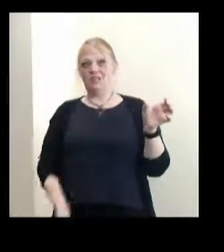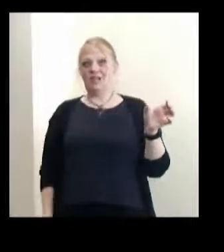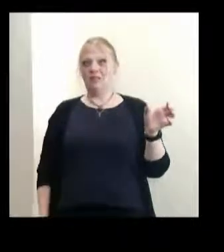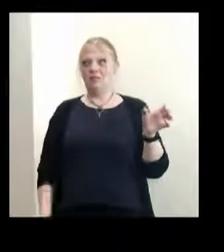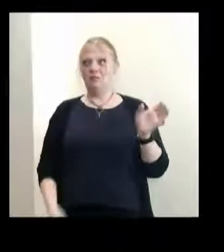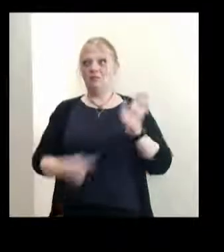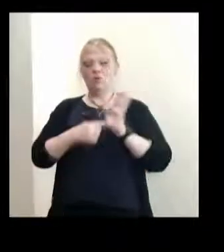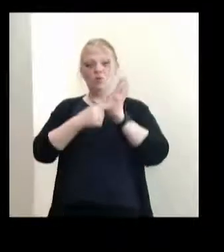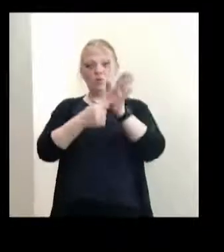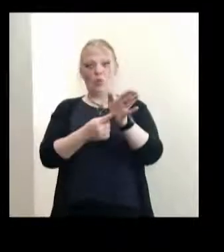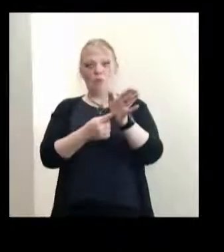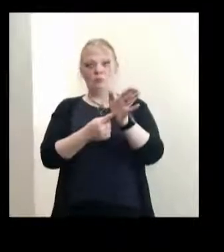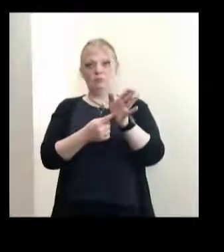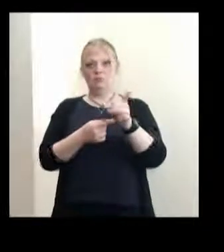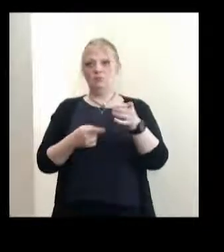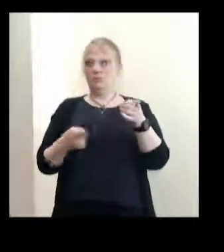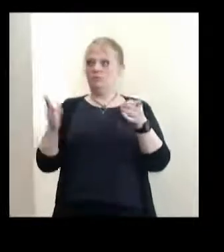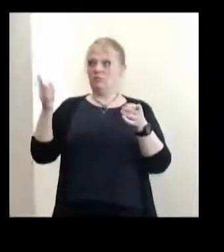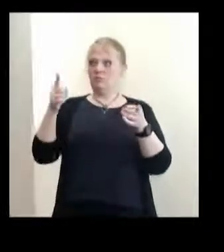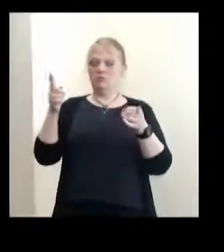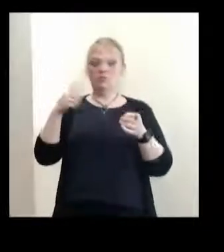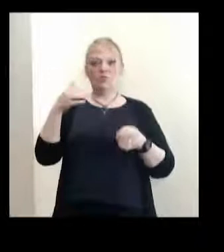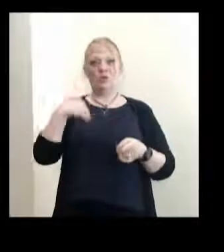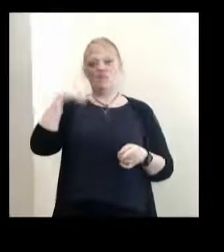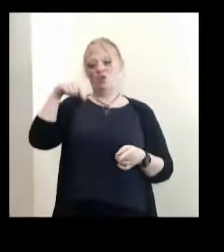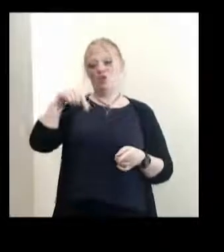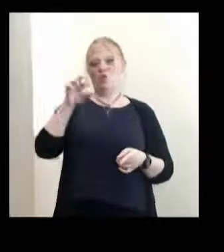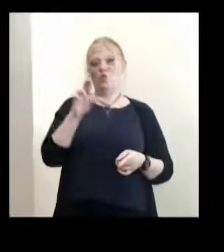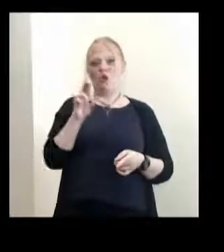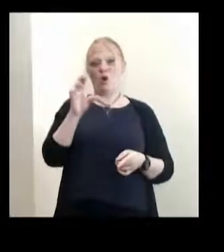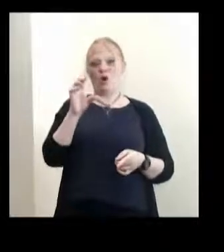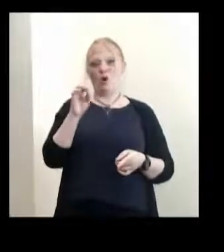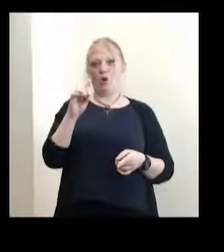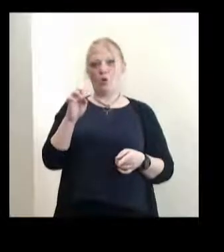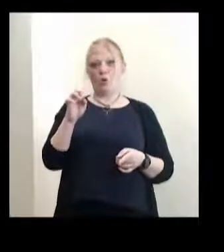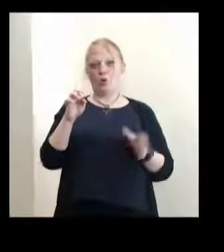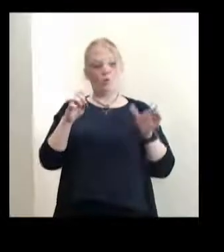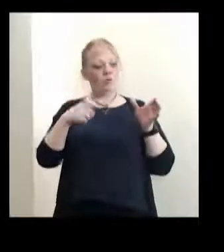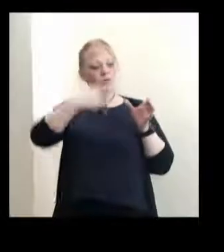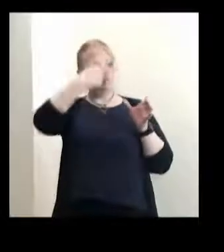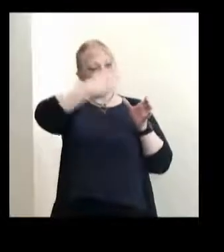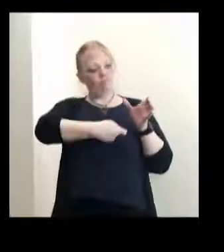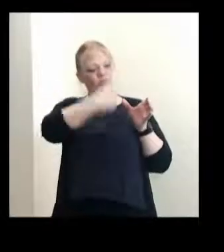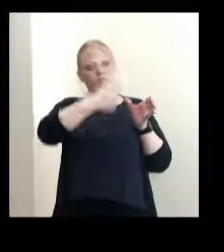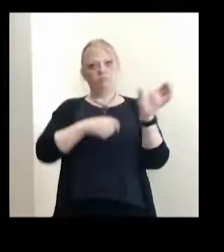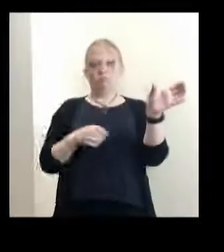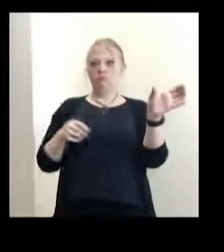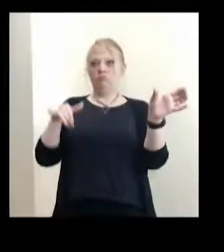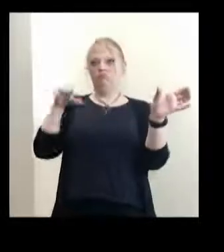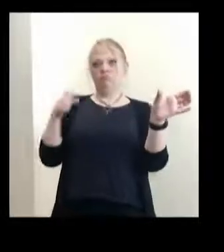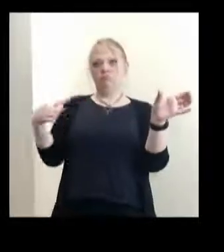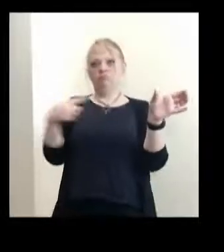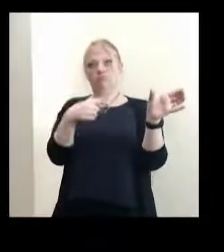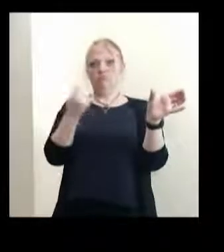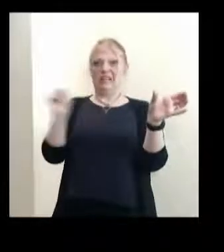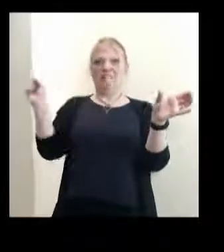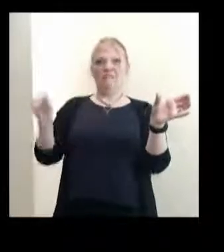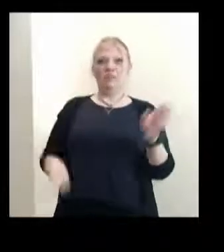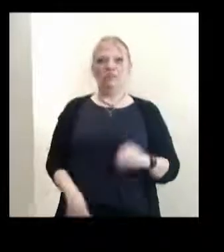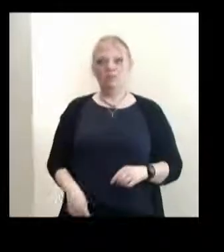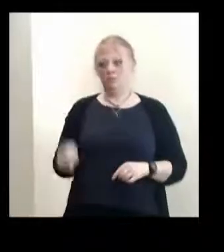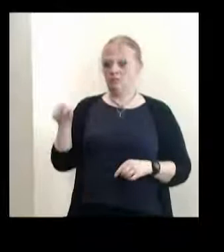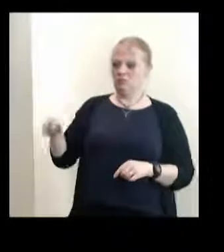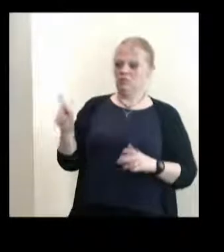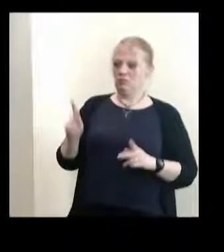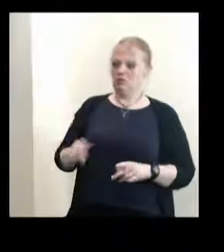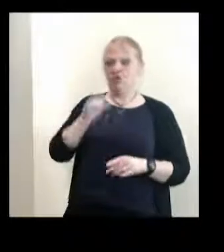just show it. You get your little QR code, which they then scan, and it determines, yes, this person is safe. This person